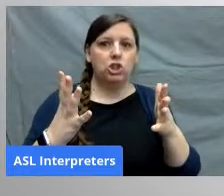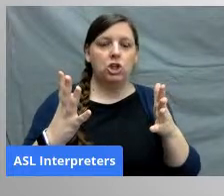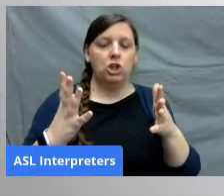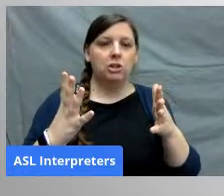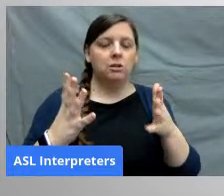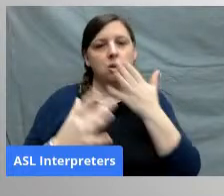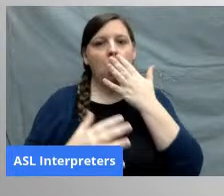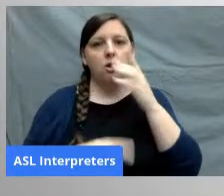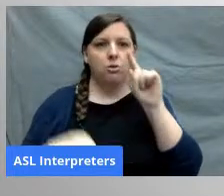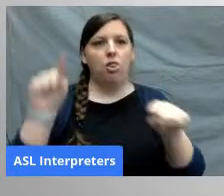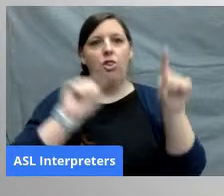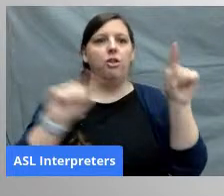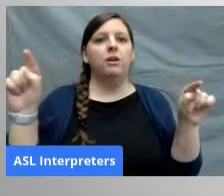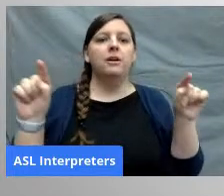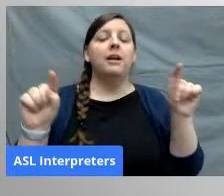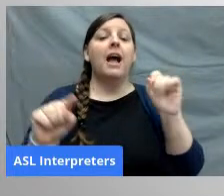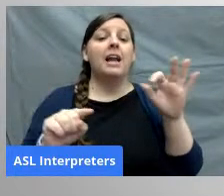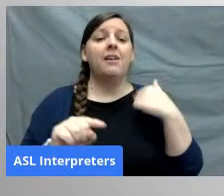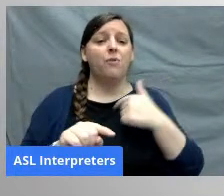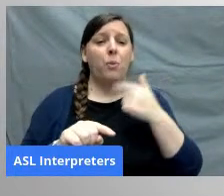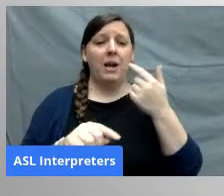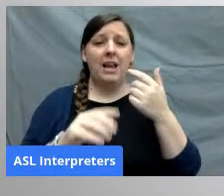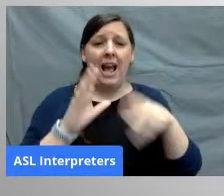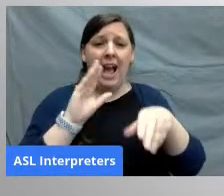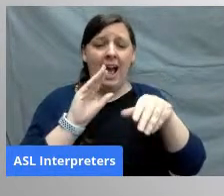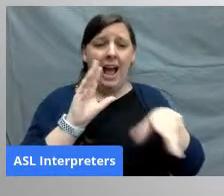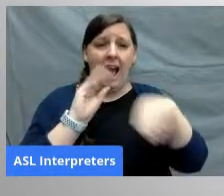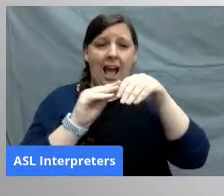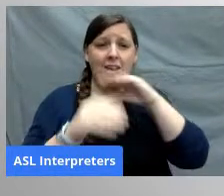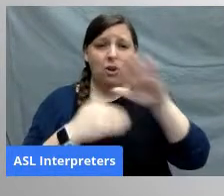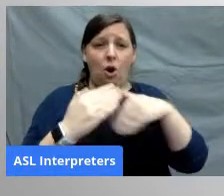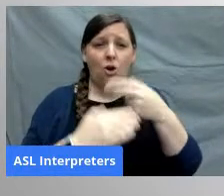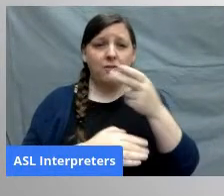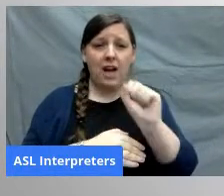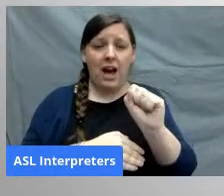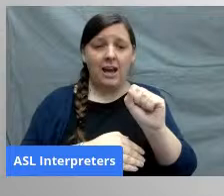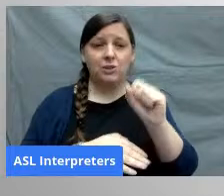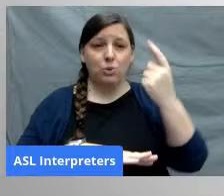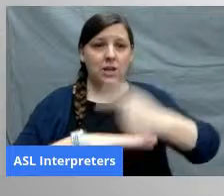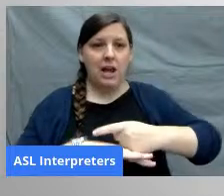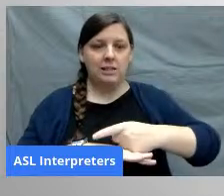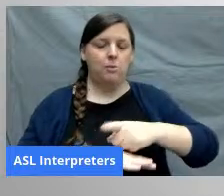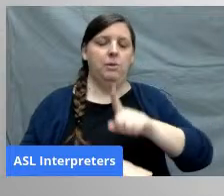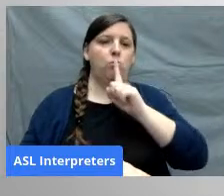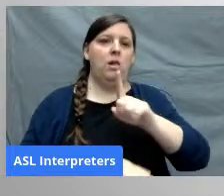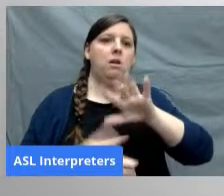colors. And if we added all of our high school days, it would have really been out of control.